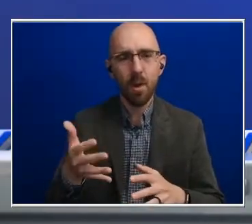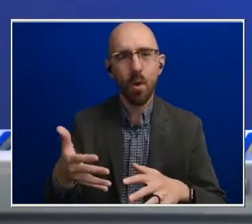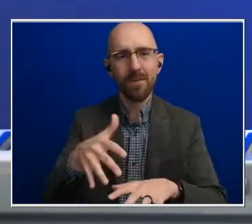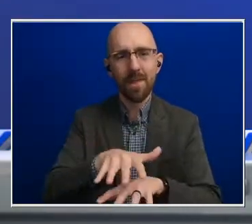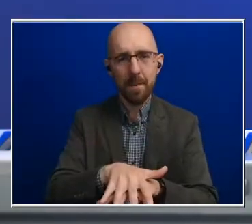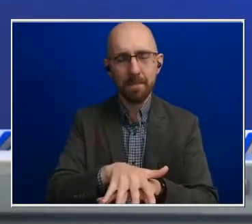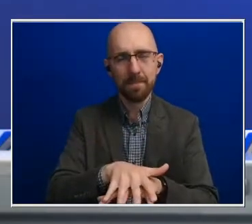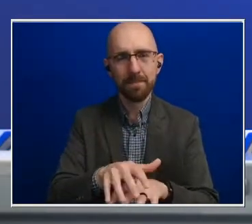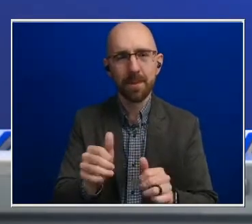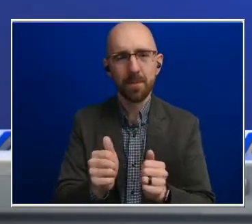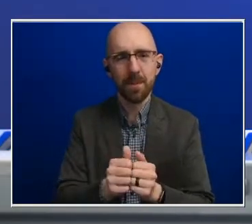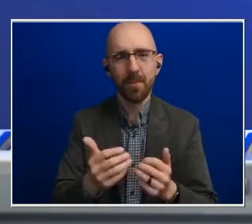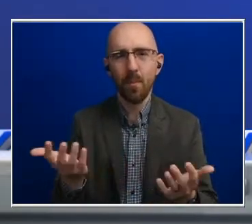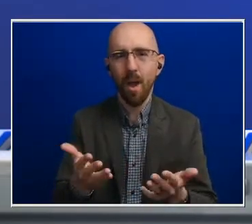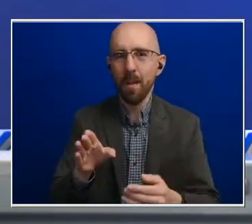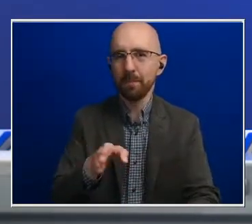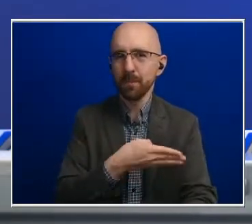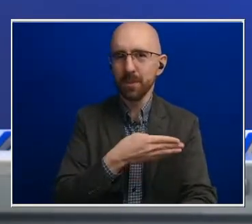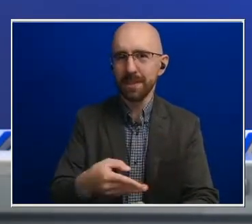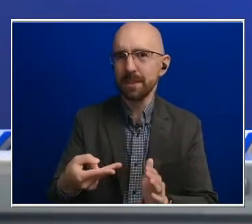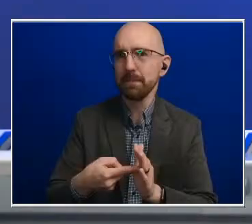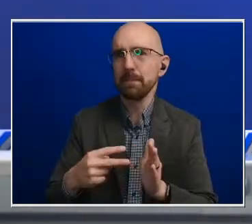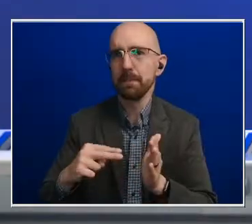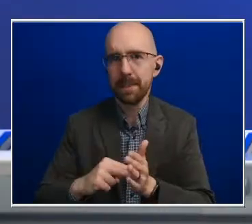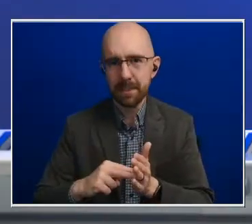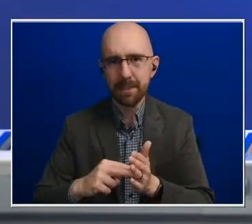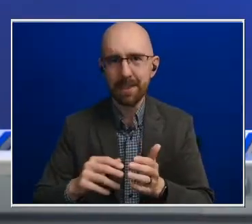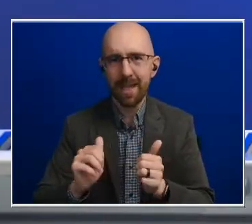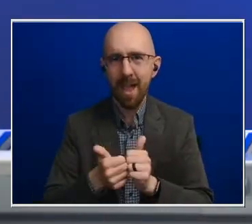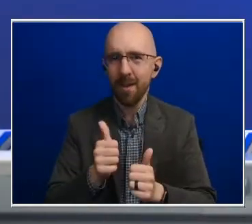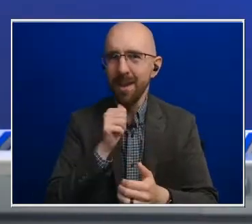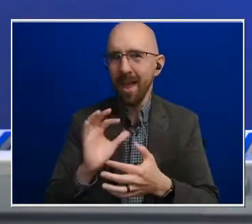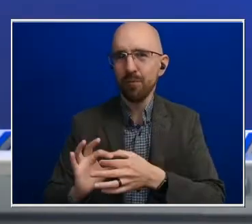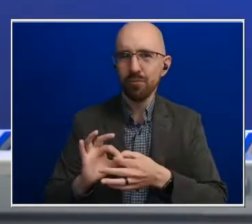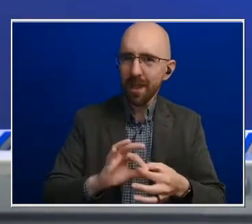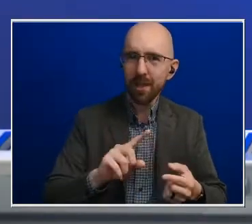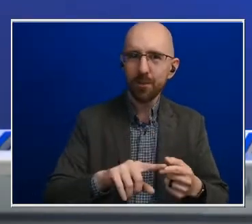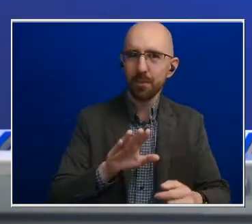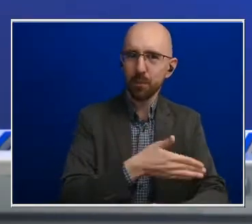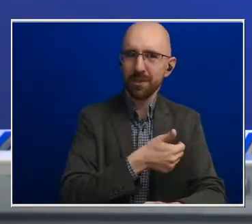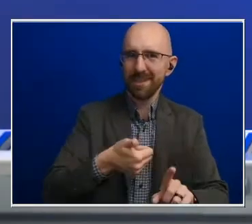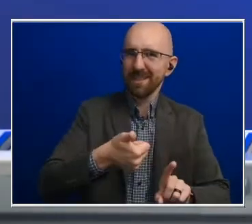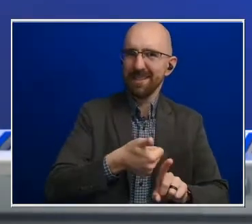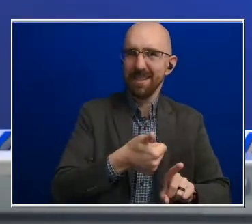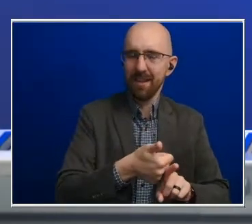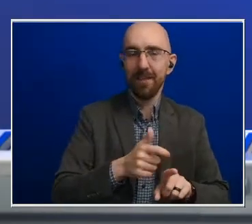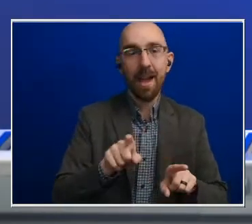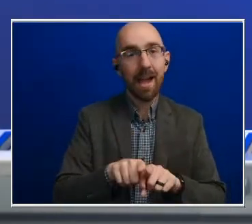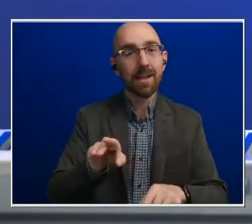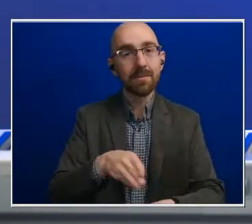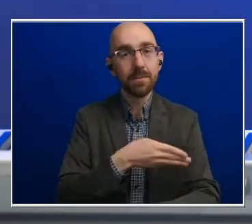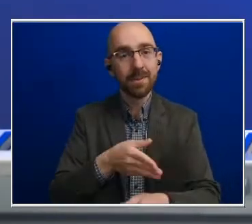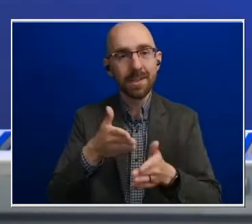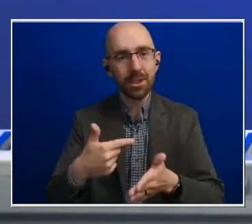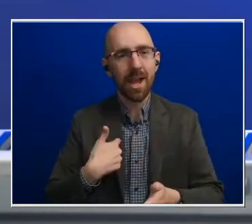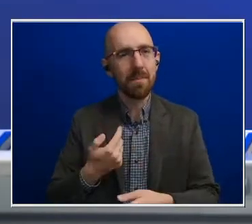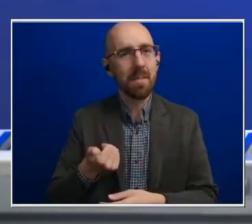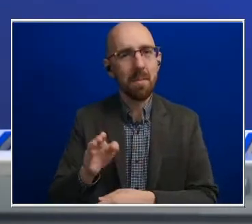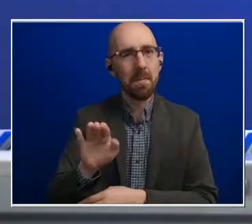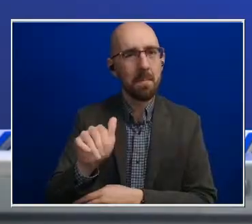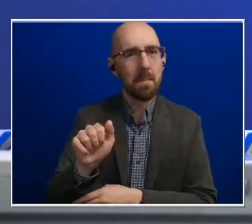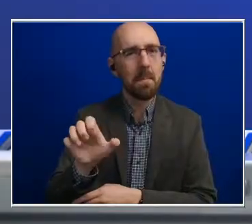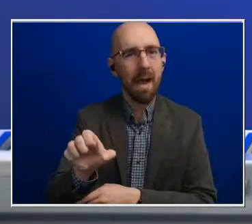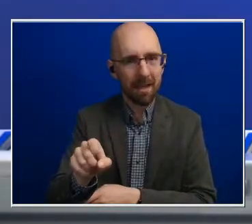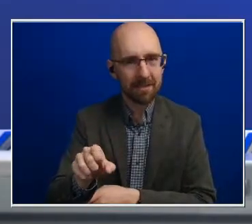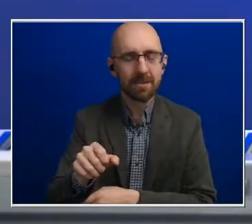what music might mean that isn't related at all to music. And as a musician, I'm a little bit biased that I think there is an